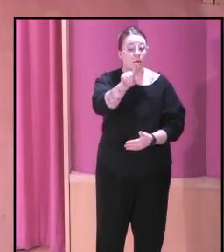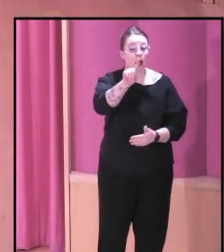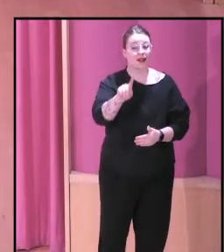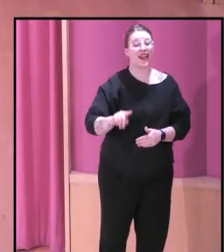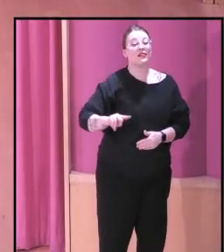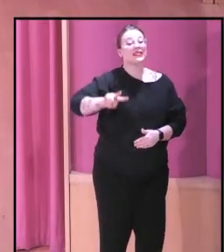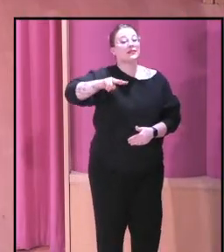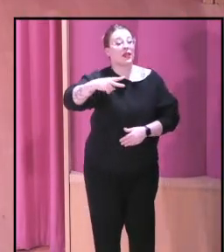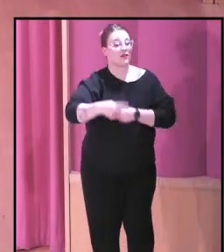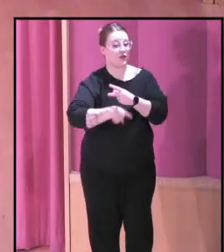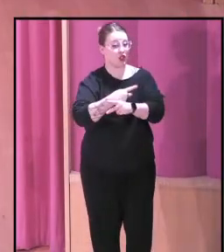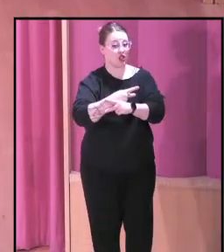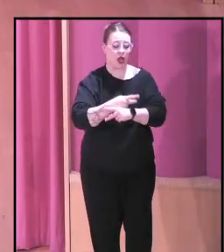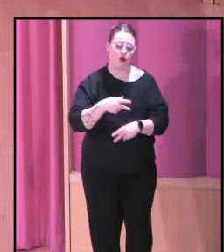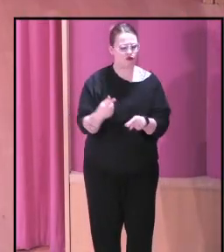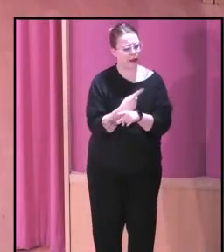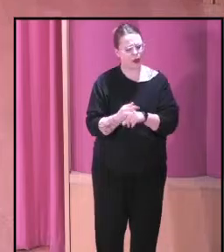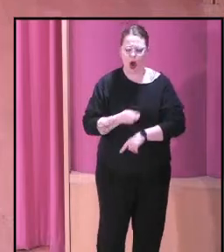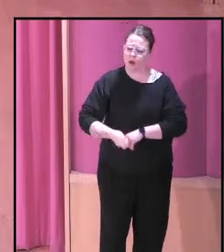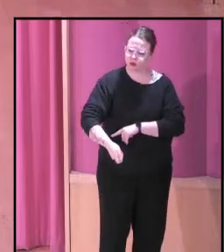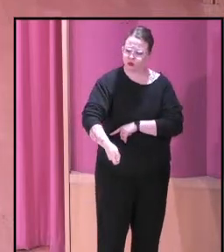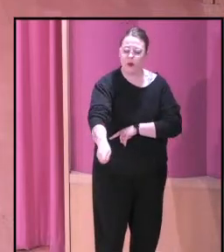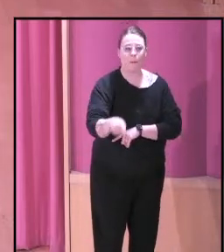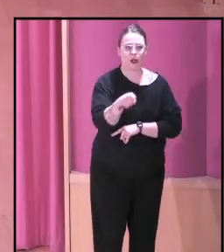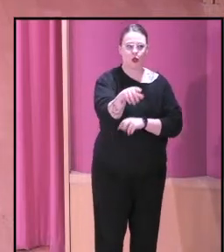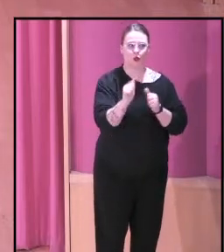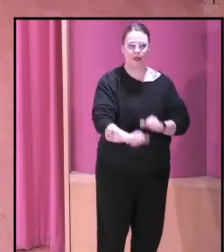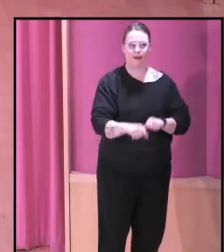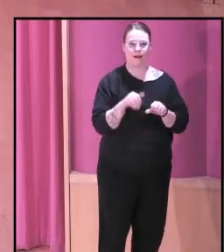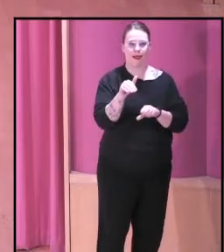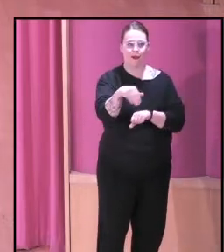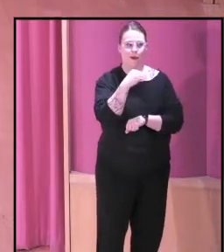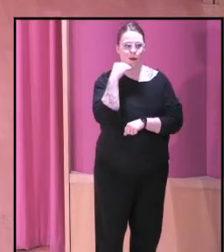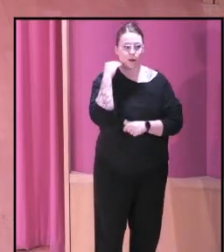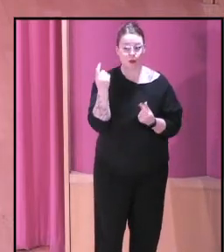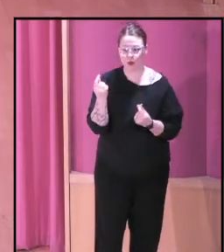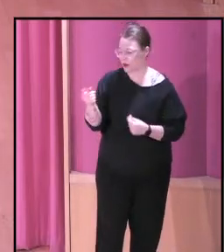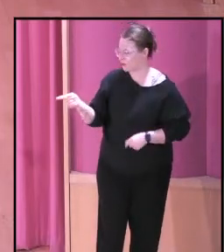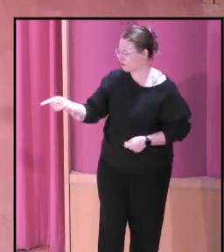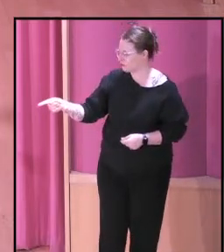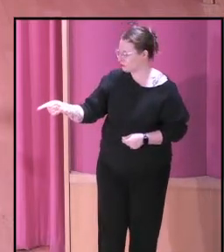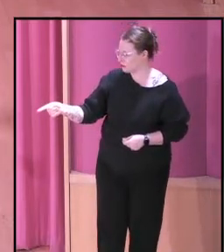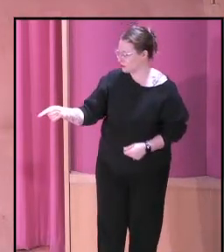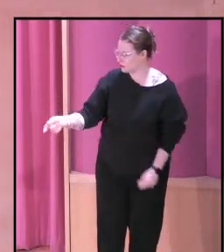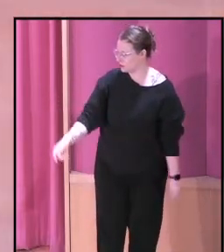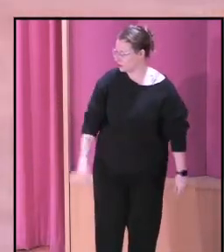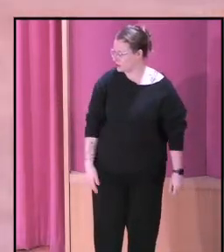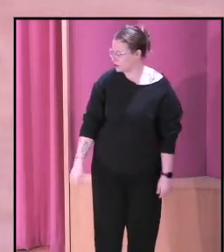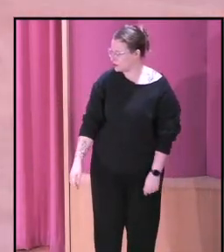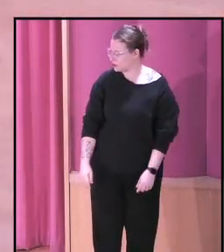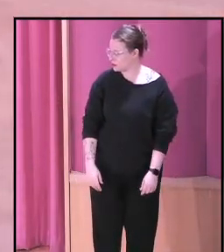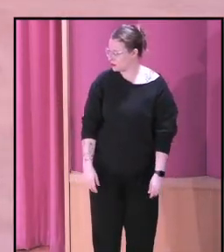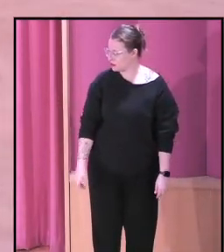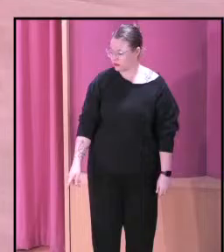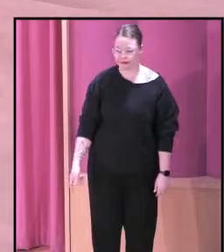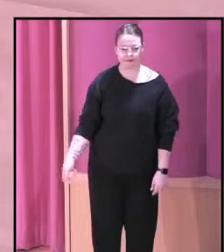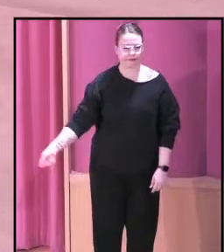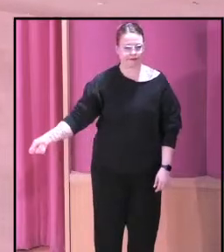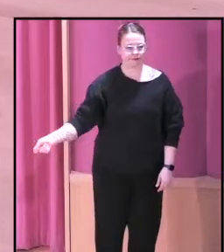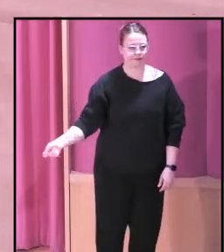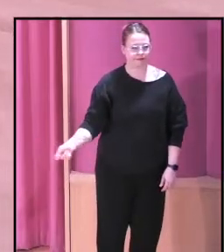of that trick, walk the dog, that you can all do at home. You set your yo-yo down like so, you drag it, and you've got walk the slug.